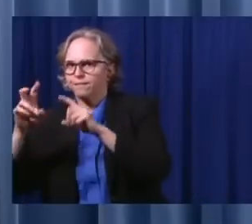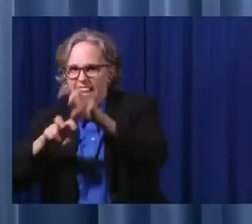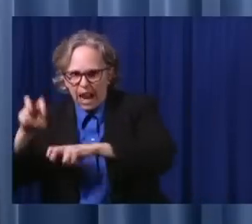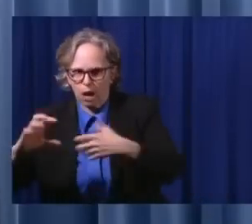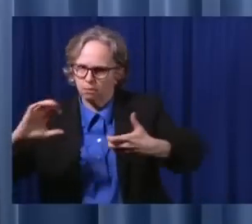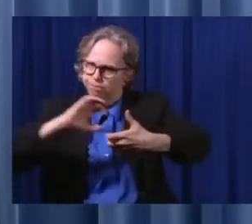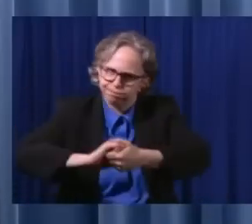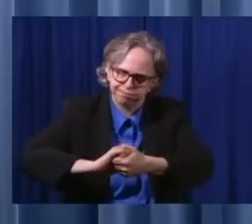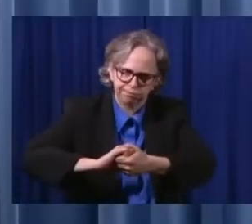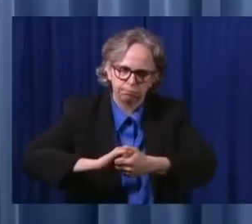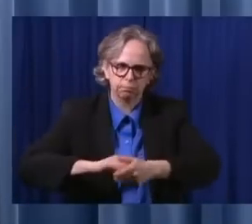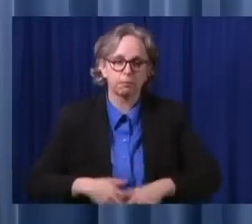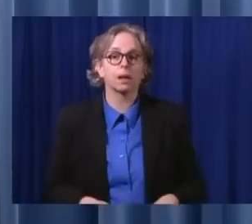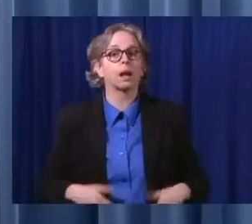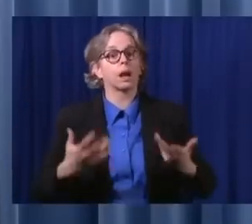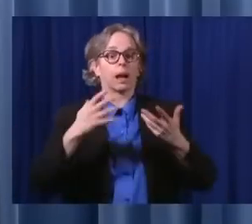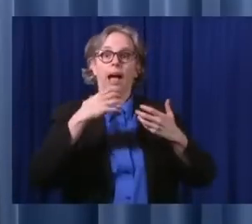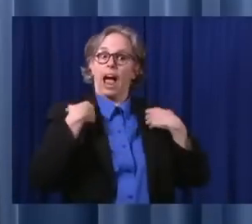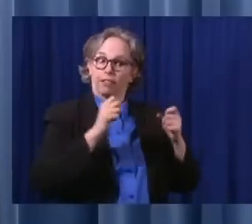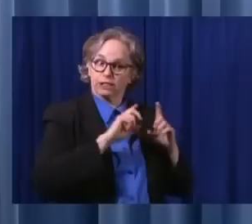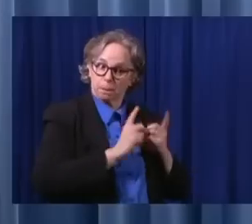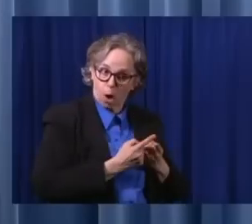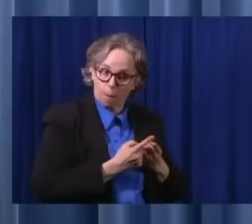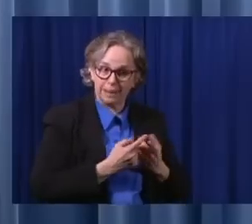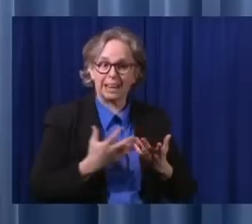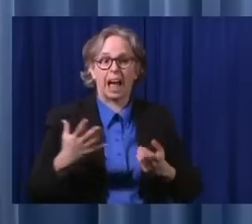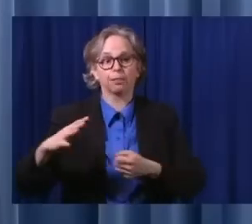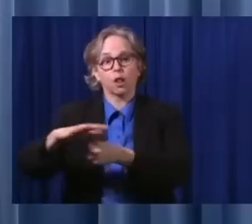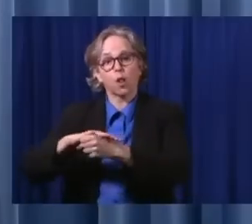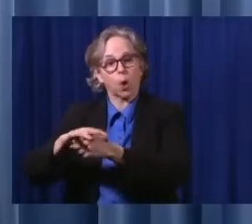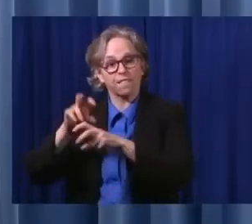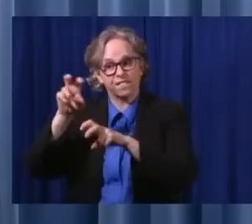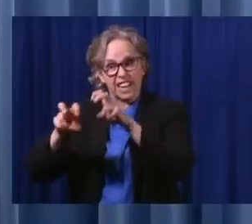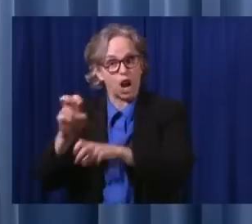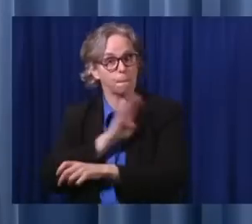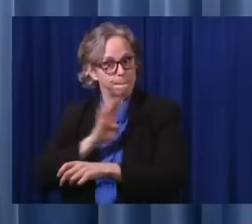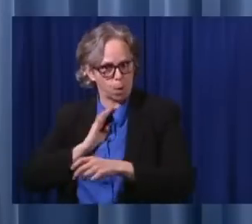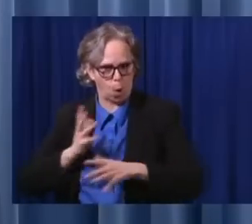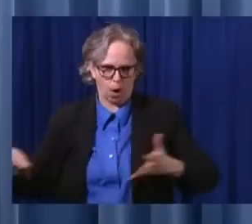health department and the local fair board. And